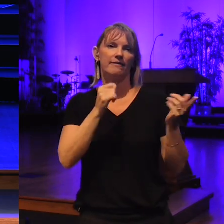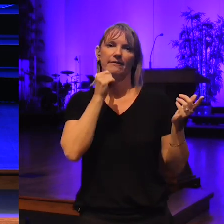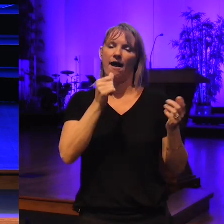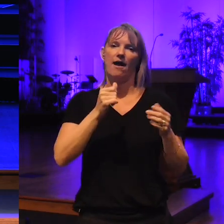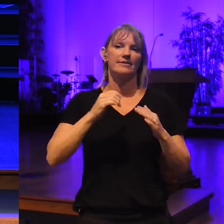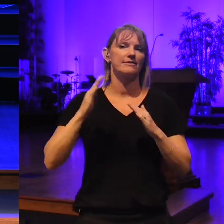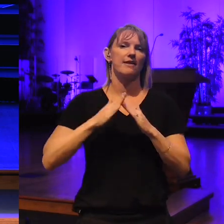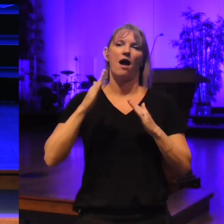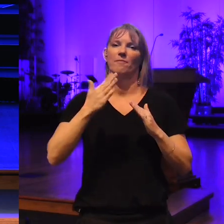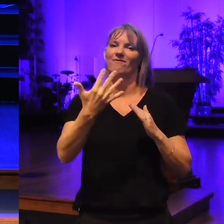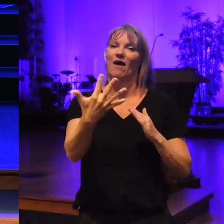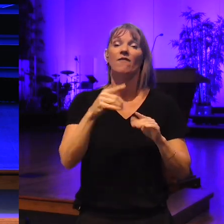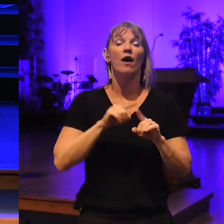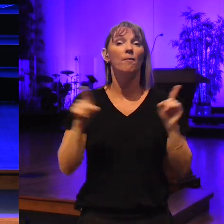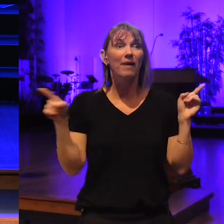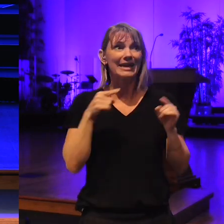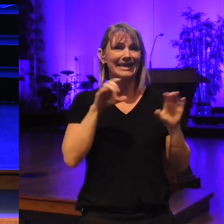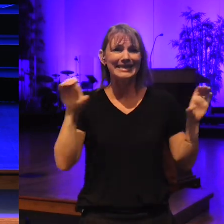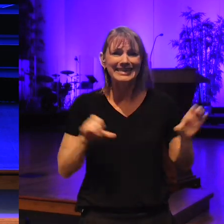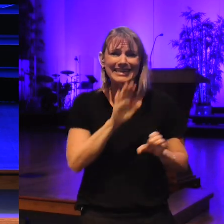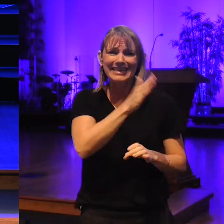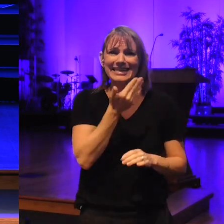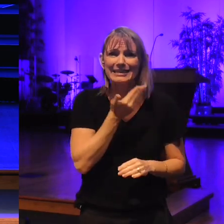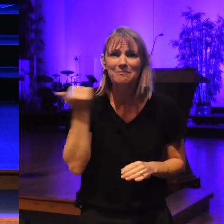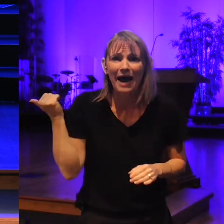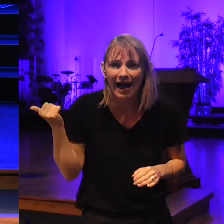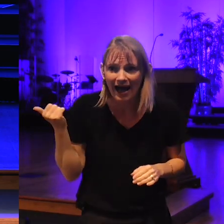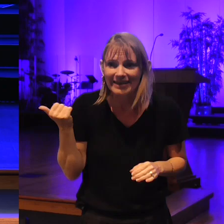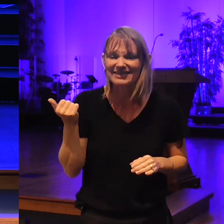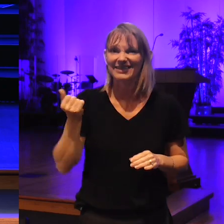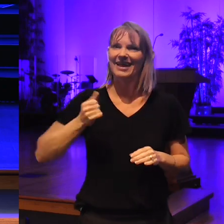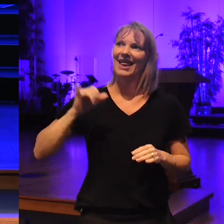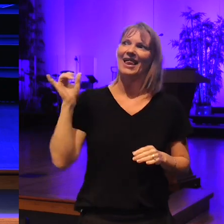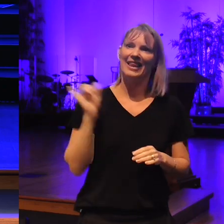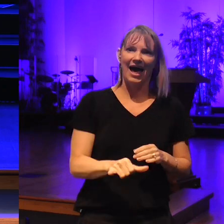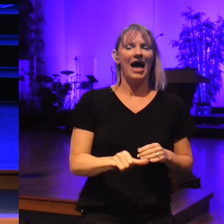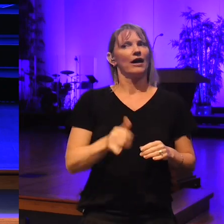make the top 5, but he did his best. And that